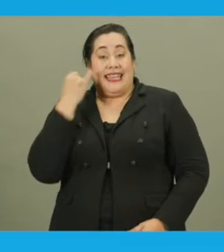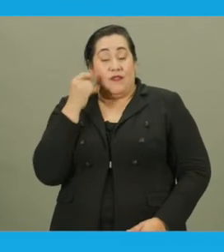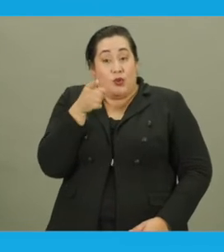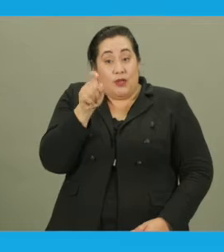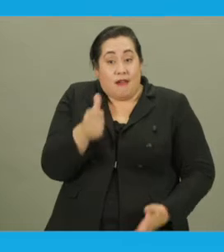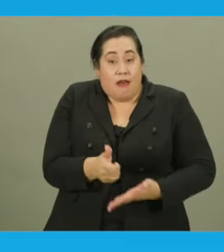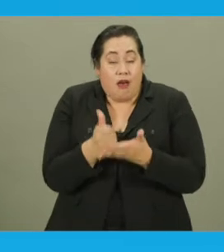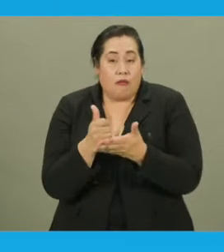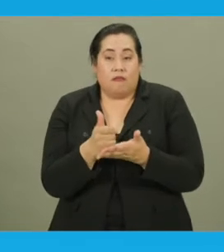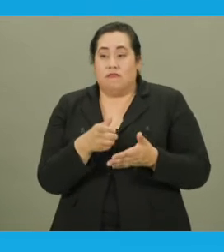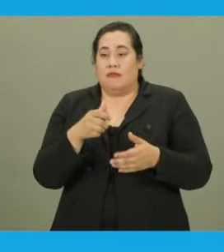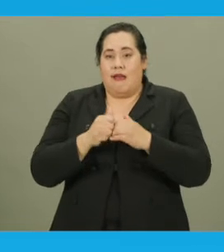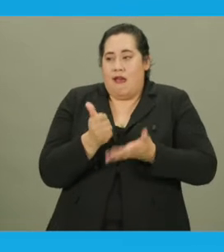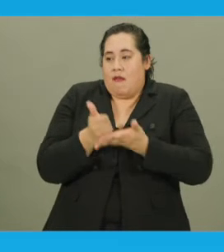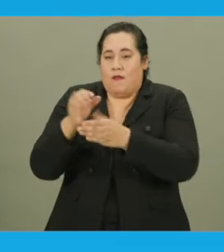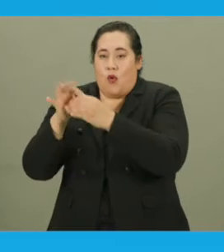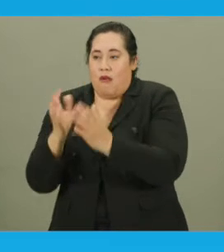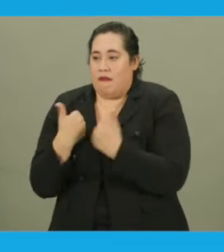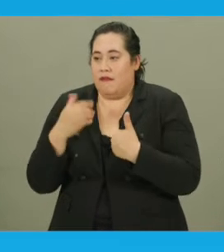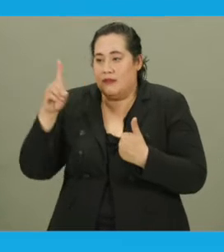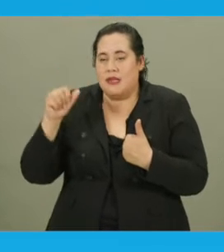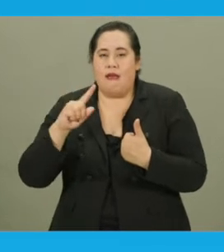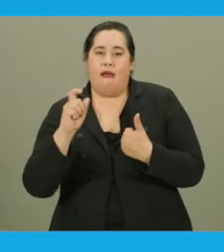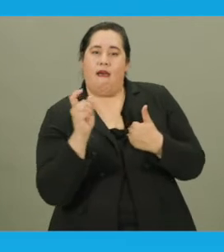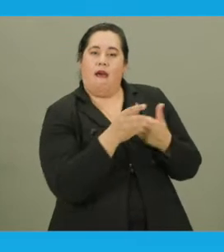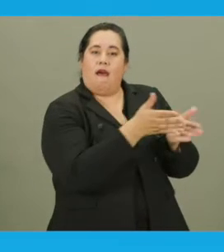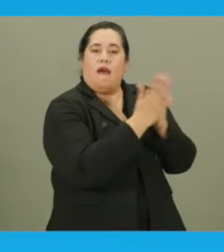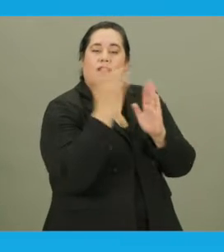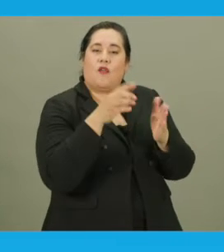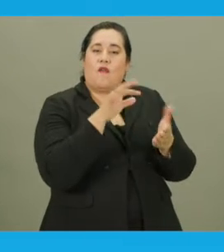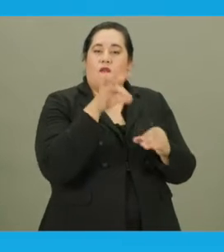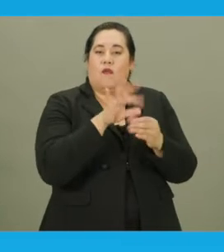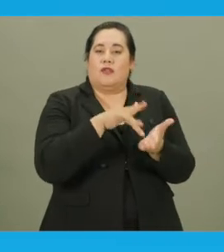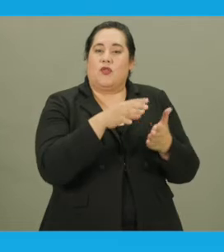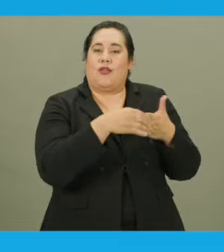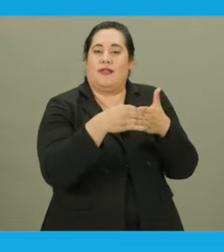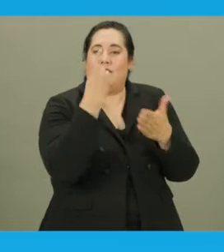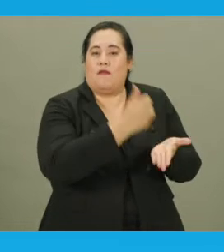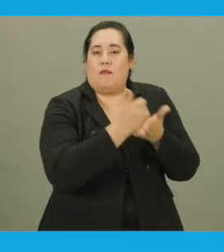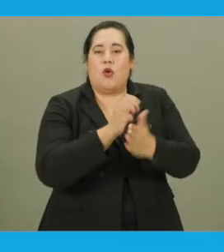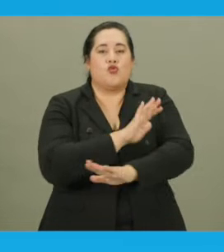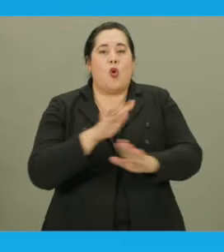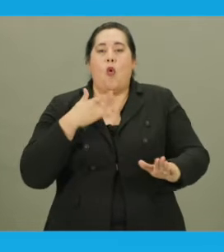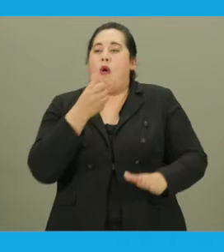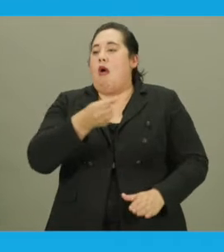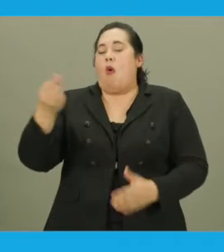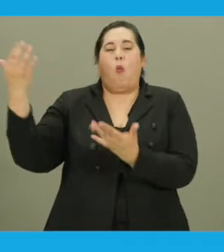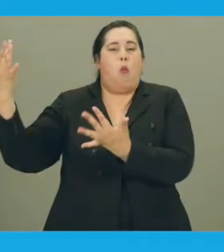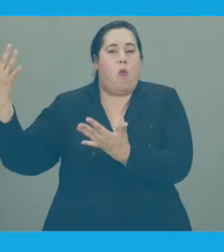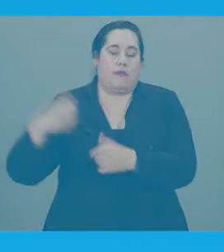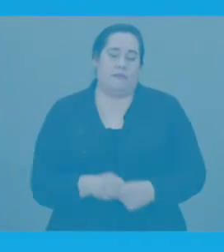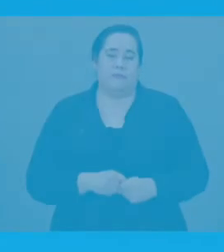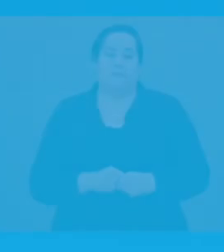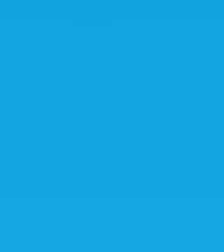If you need assistance helping a voter with a disability ask your vote center lead for assistance. Do not keep the voter